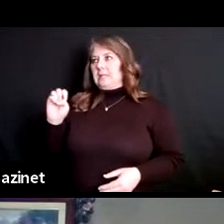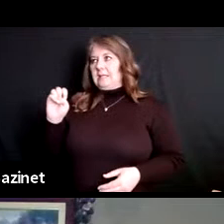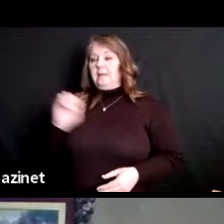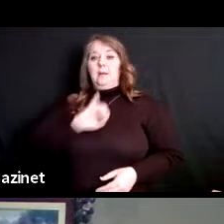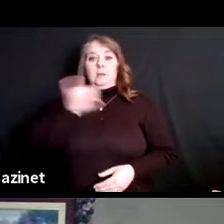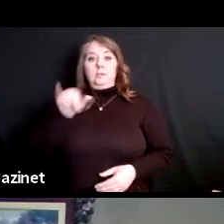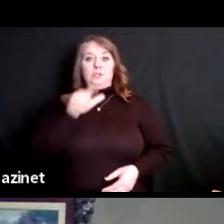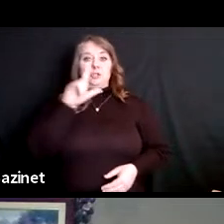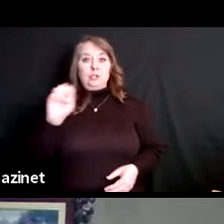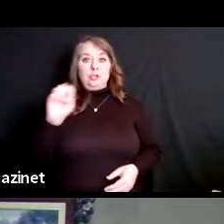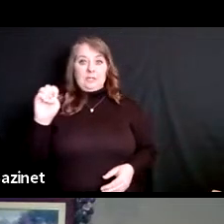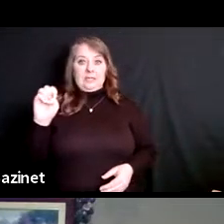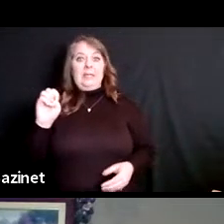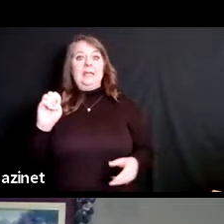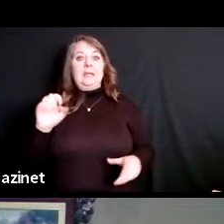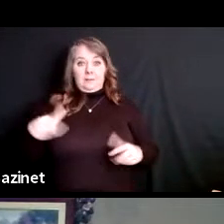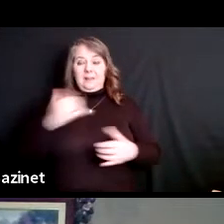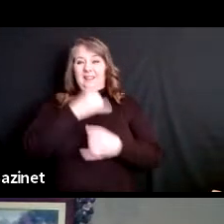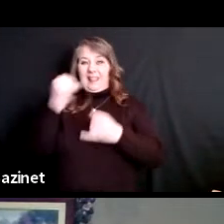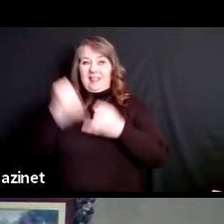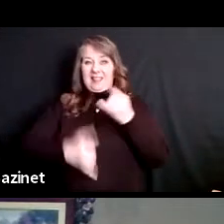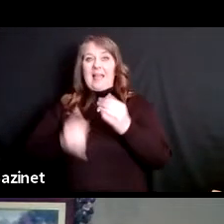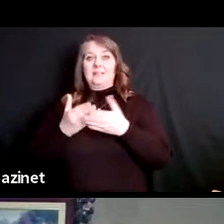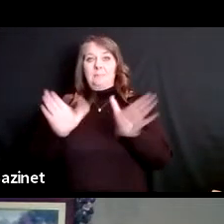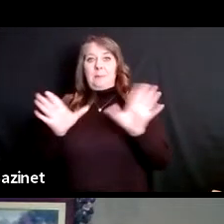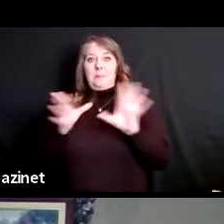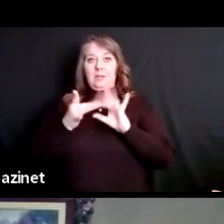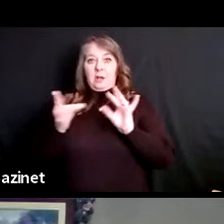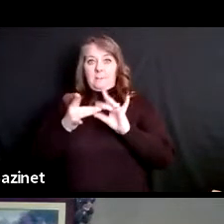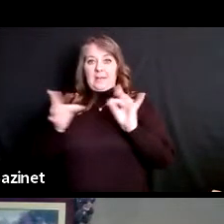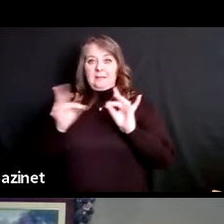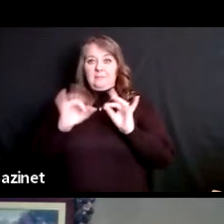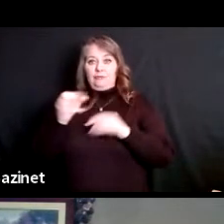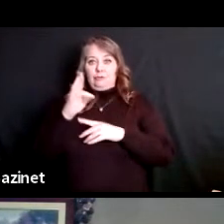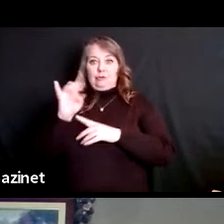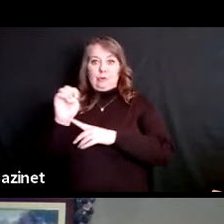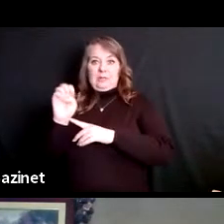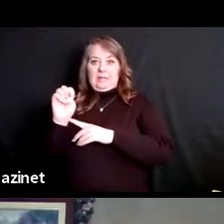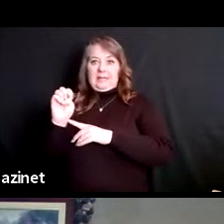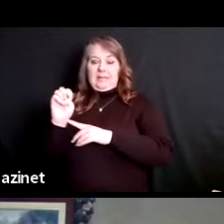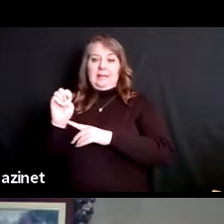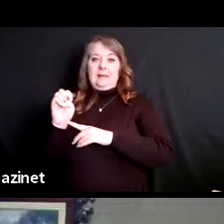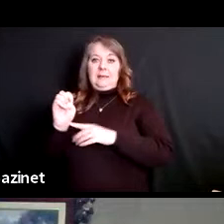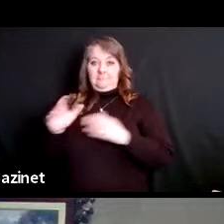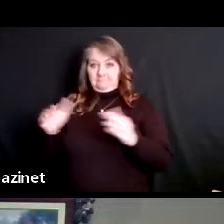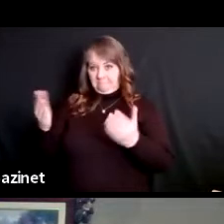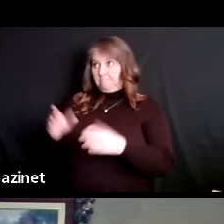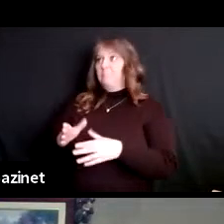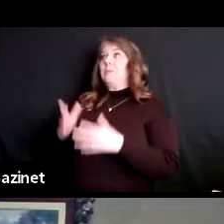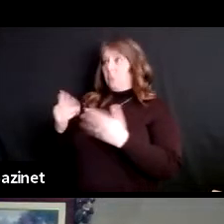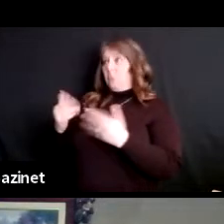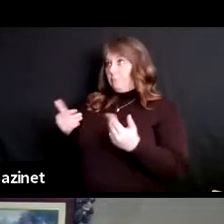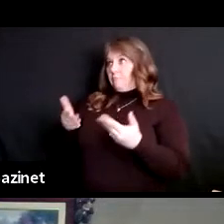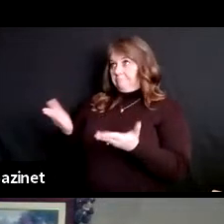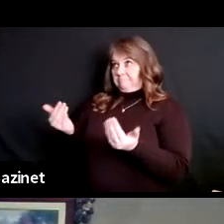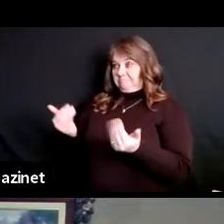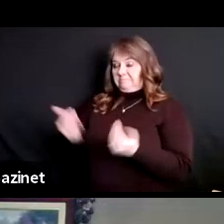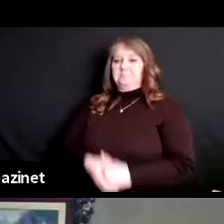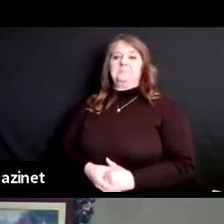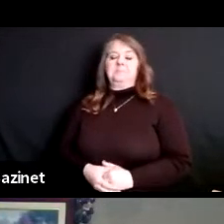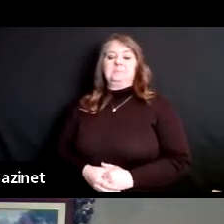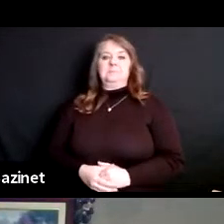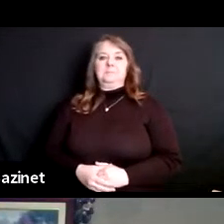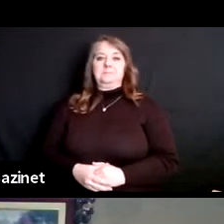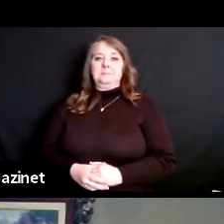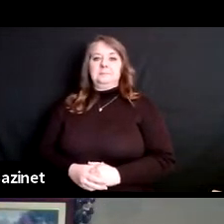Julie, you're up next, and you're our last public comment. Julie, your microphone has been enabled.